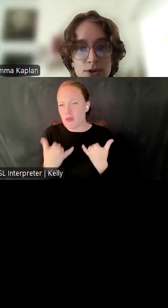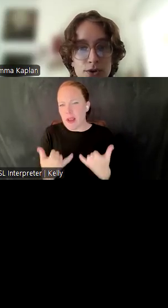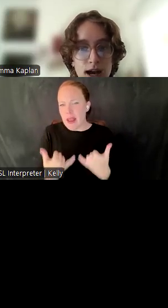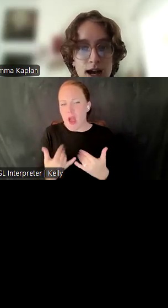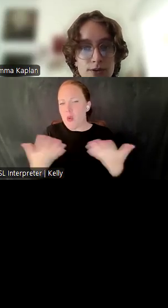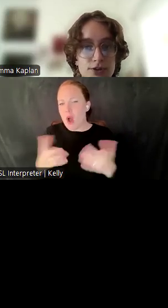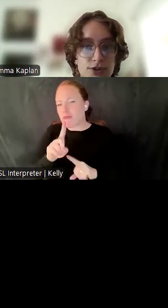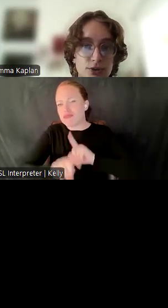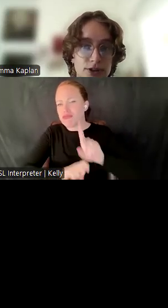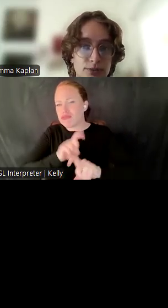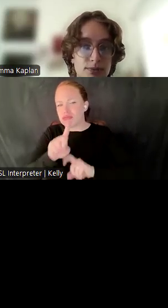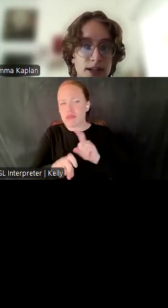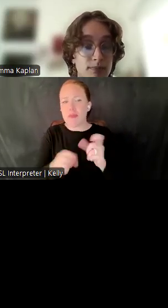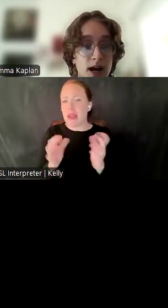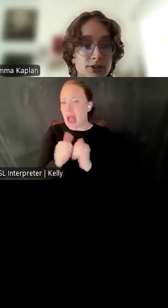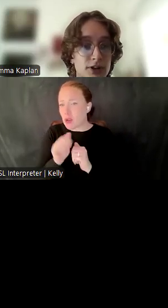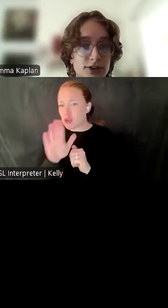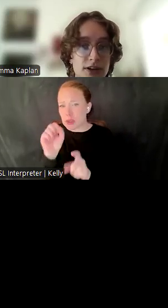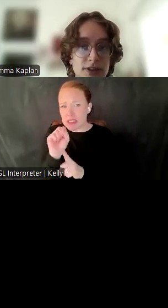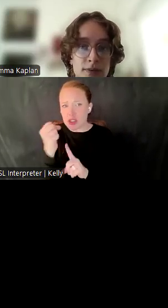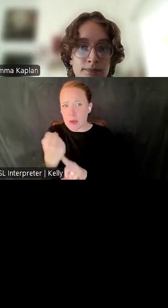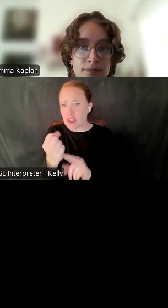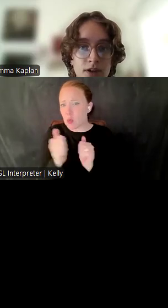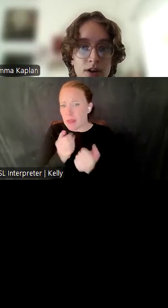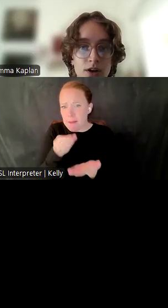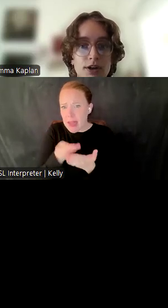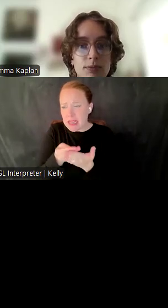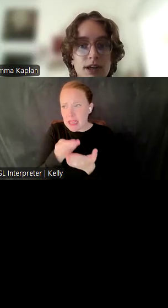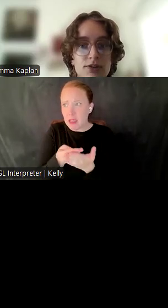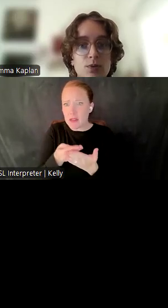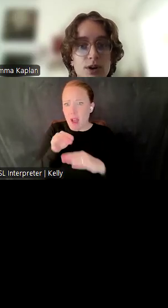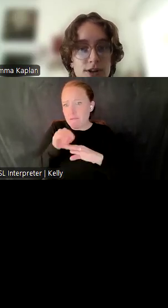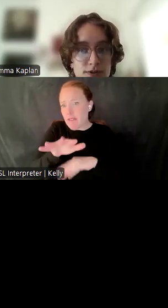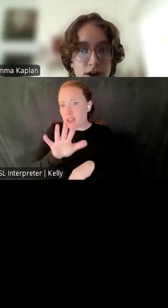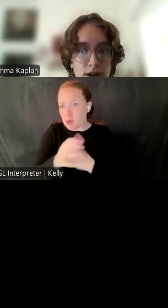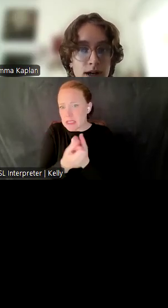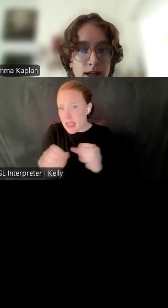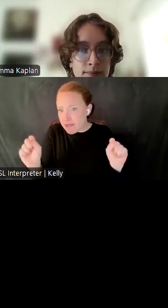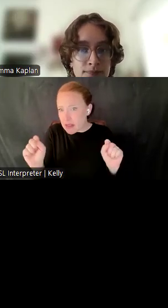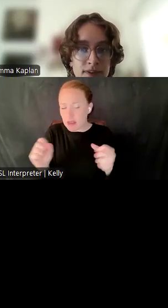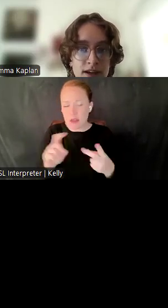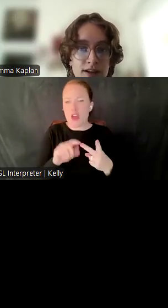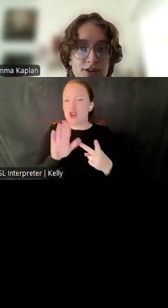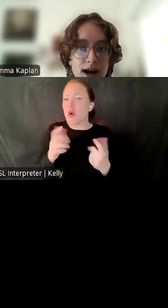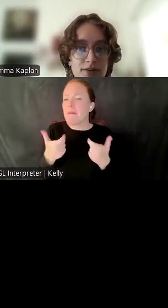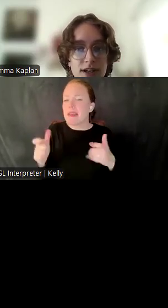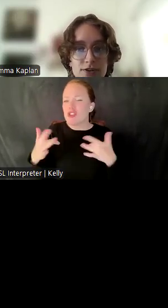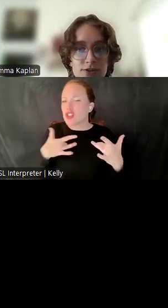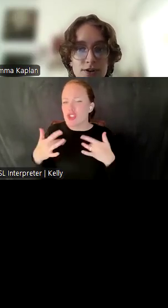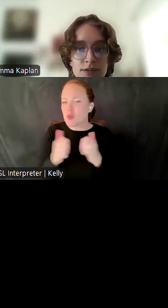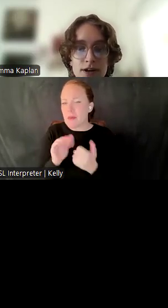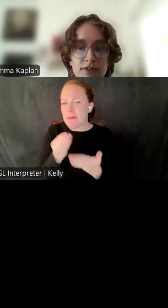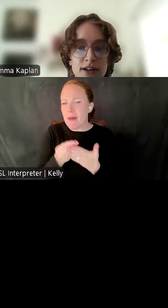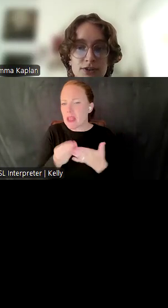can include, how is your situation with money impacting your safety? What are your biggest worries regarding money? Do you have